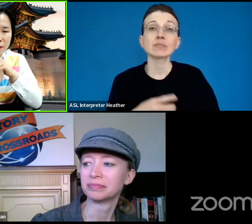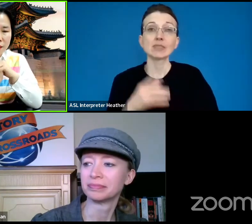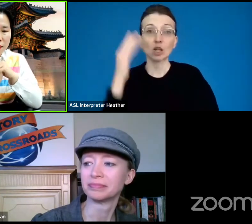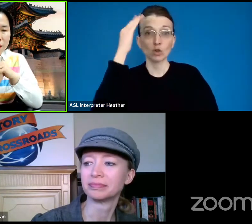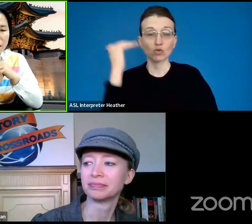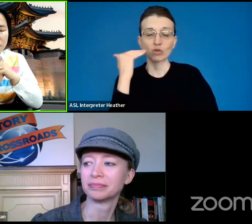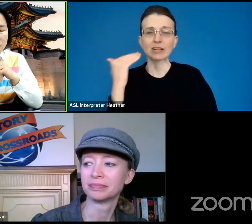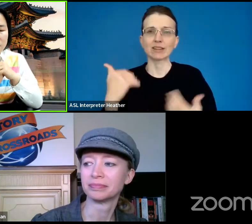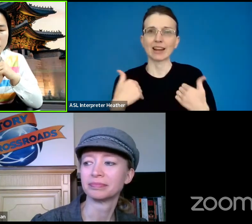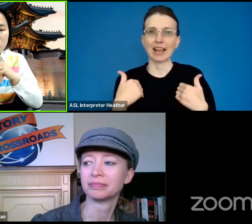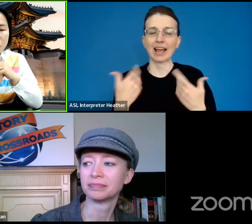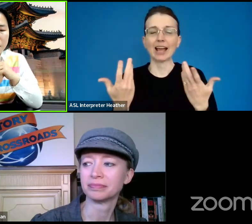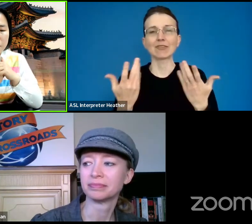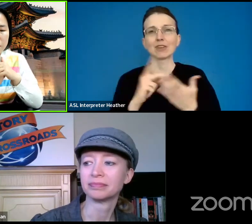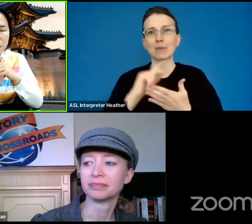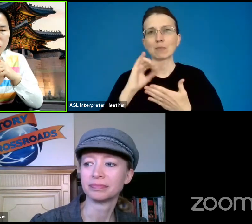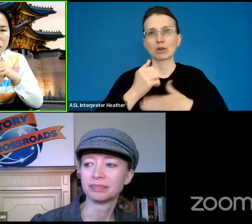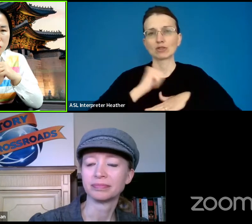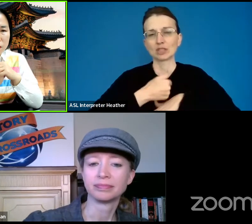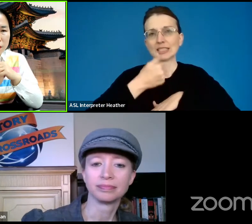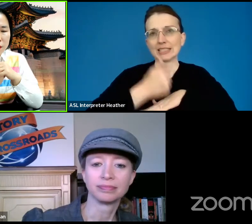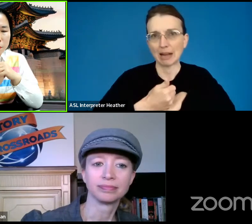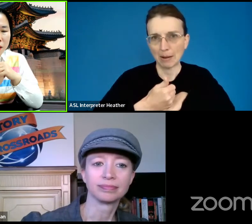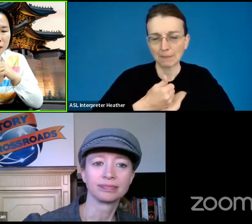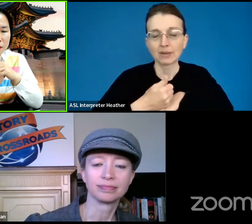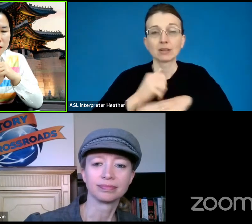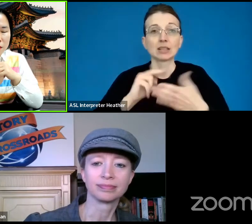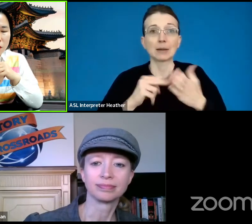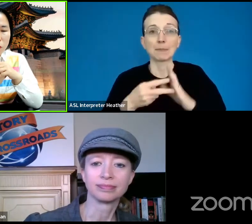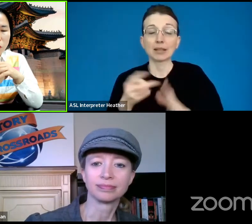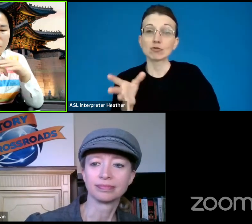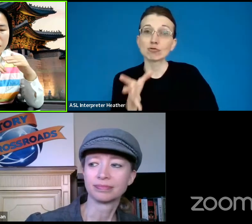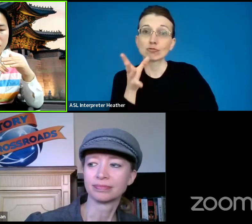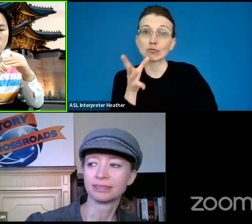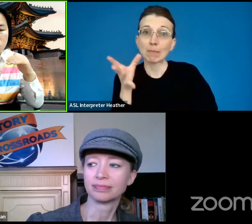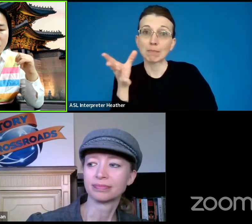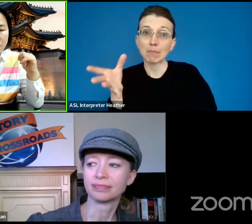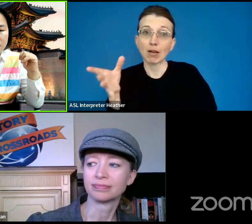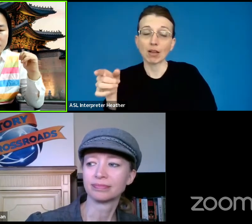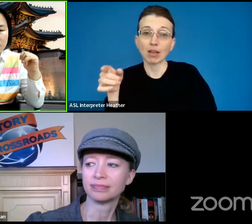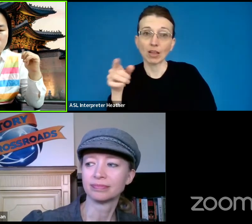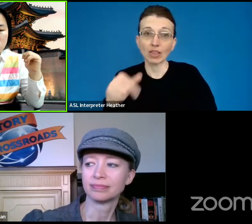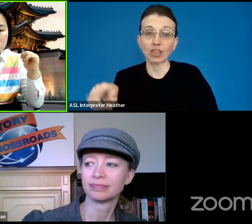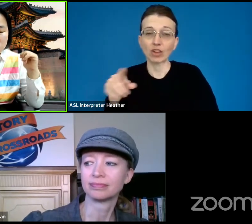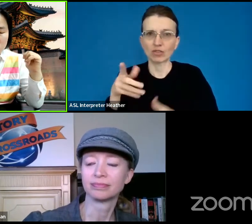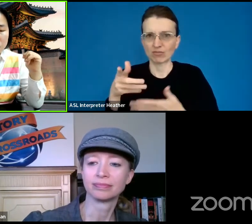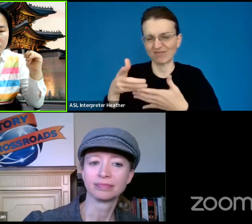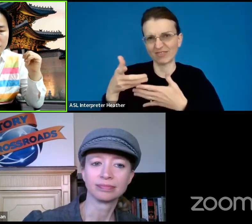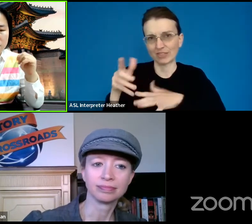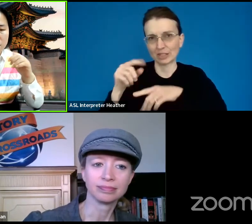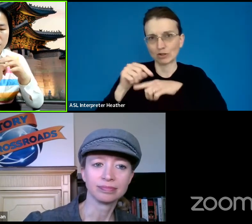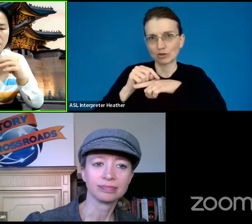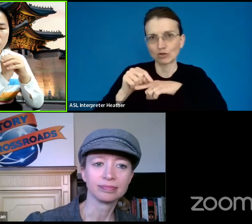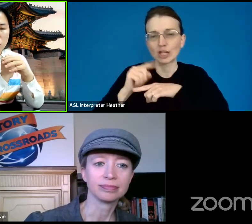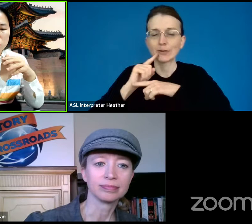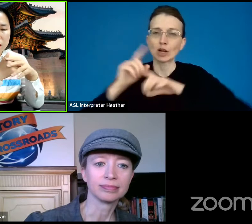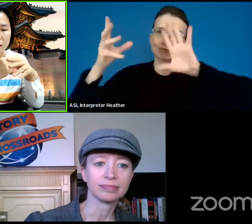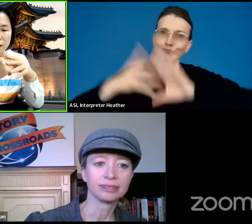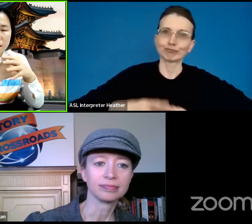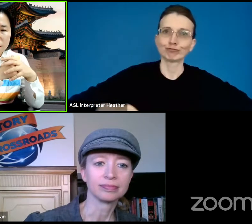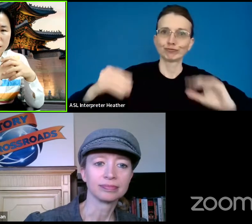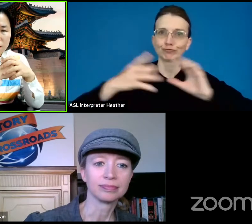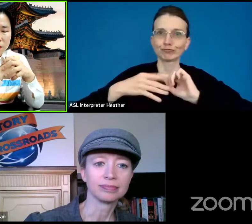implemented. It's a program in which grandmothers who have been trained as storytellers go